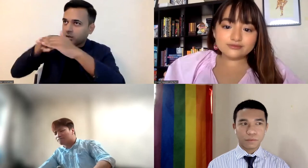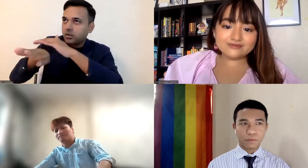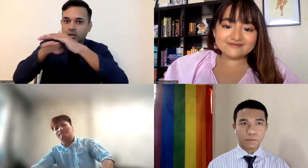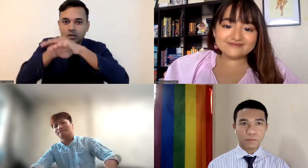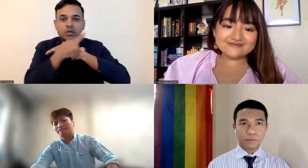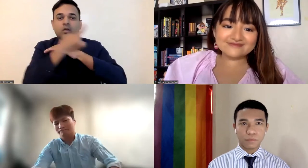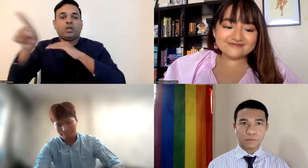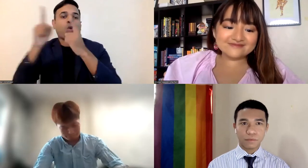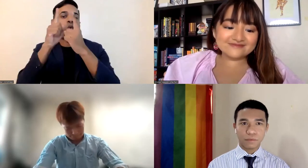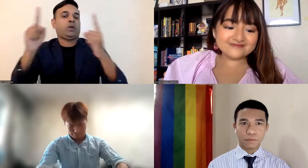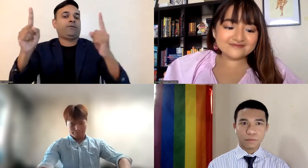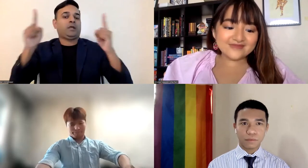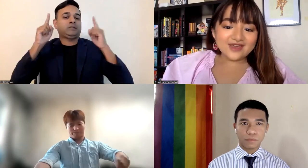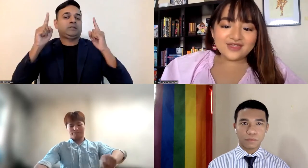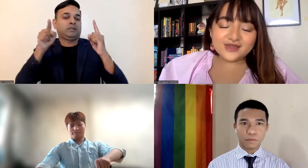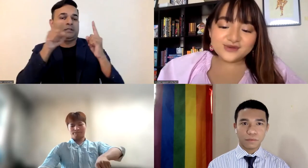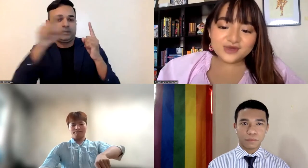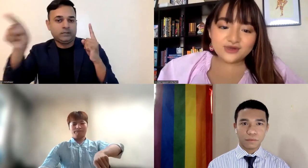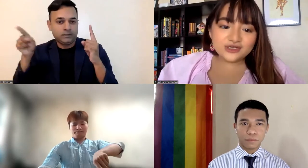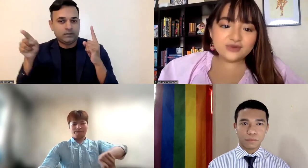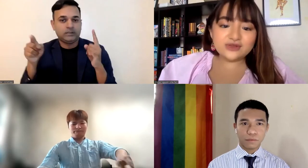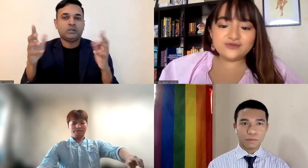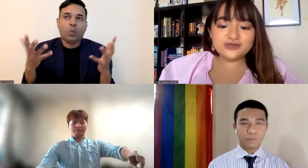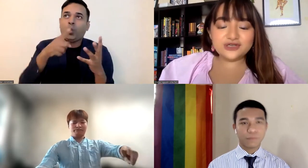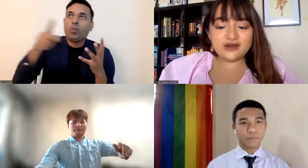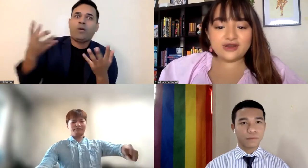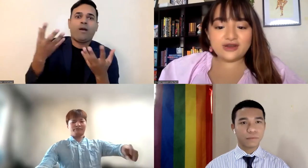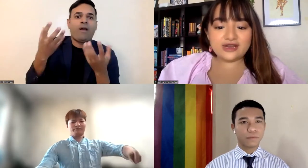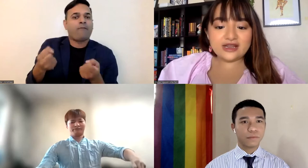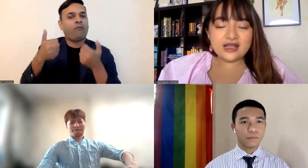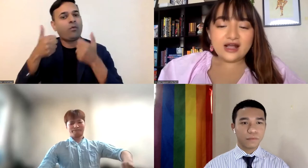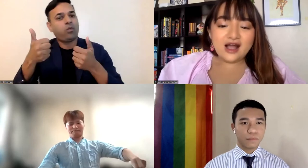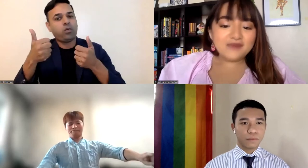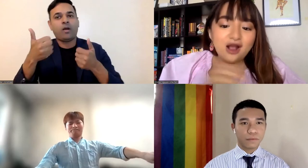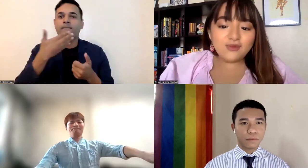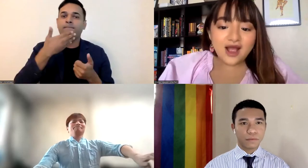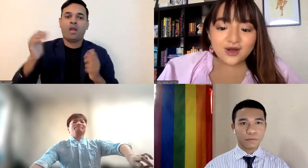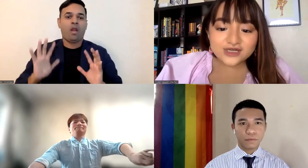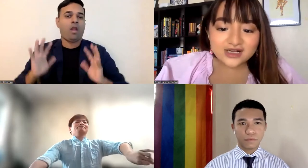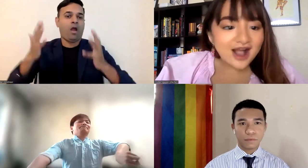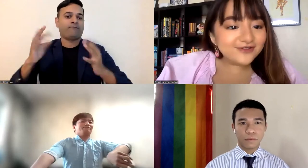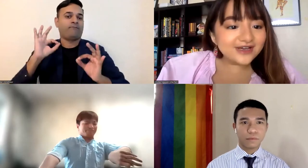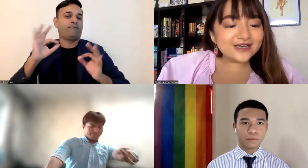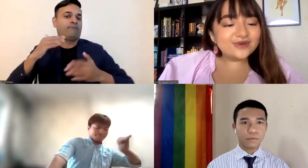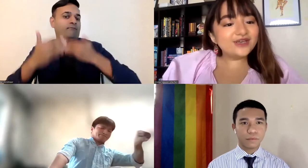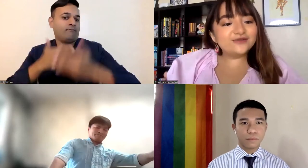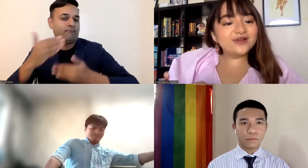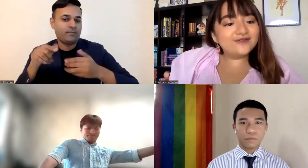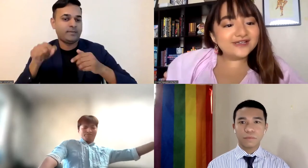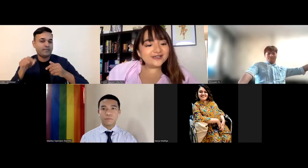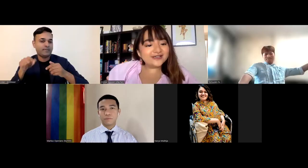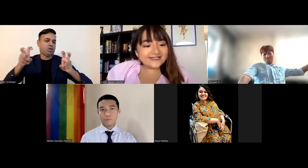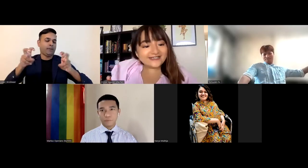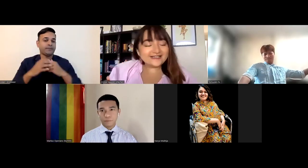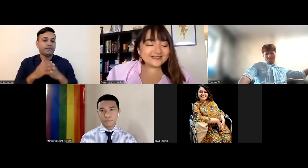Thank you so much, Timulin, for sharing. How about Kavya? Can we hear from